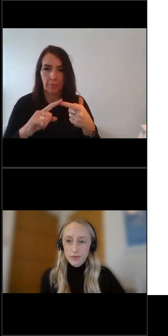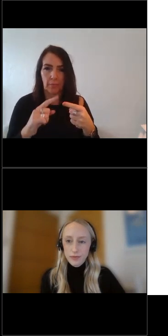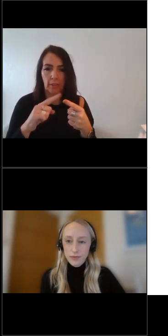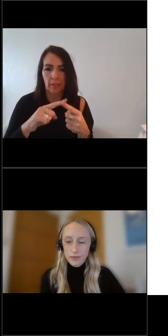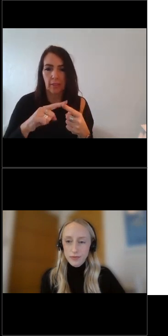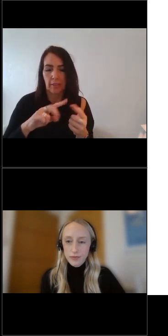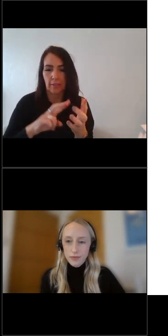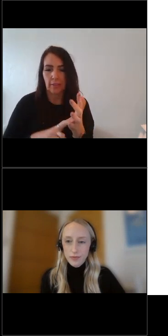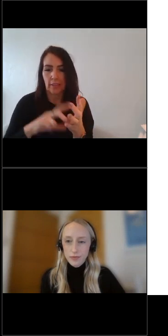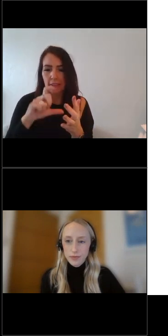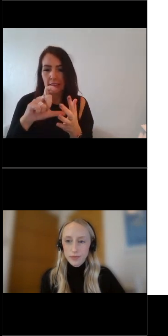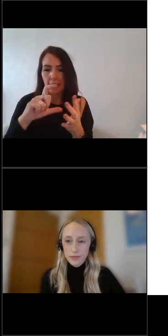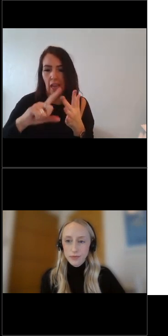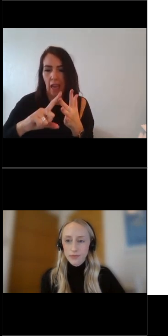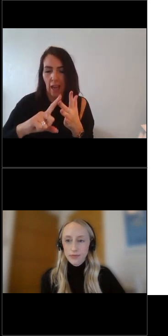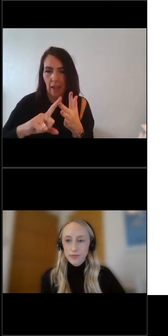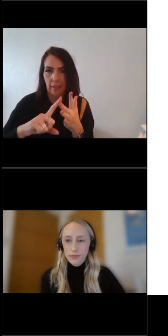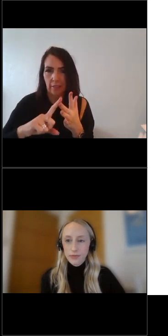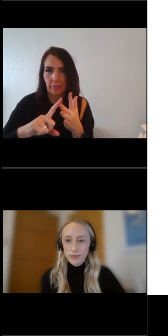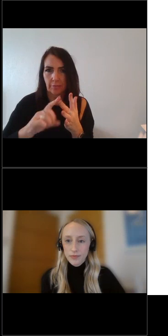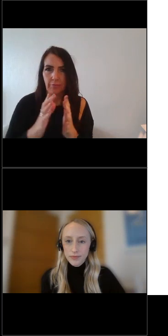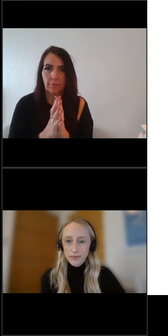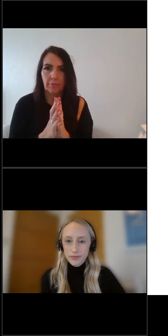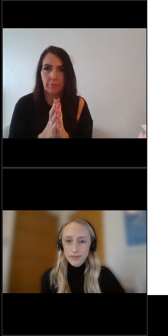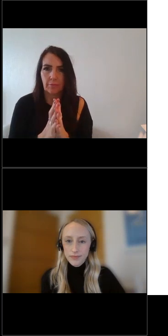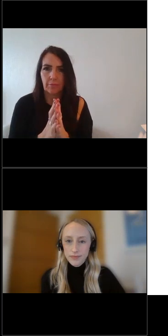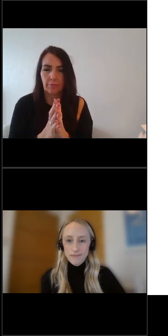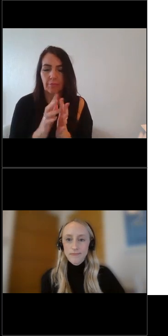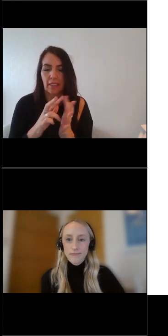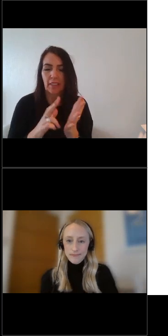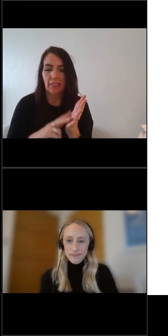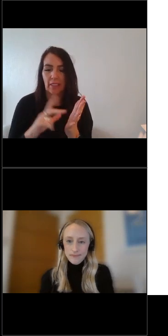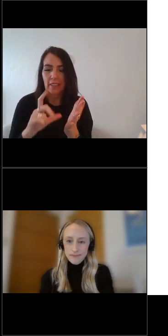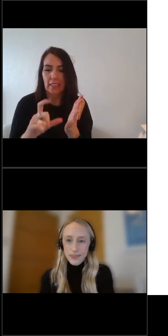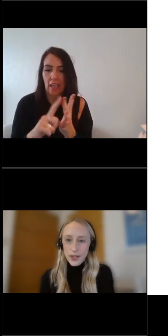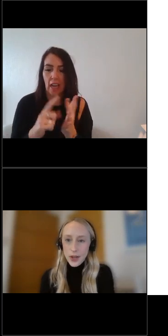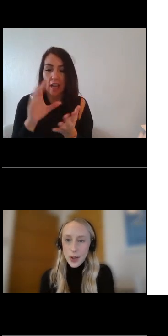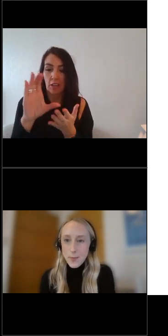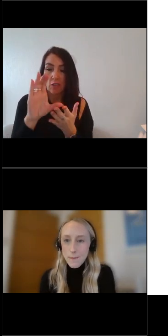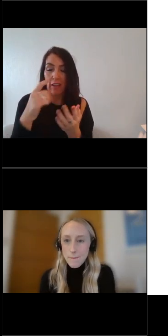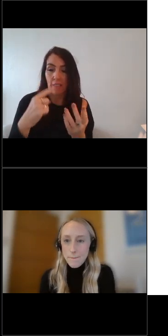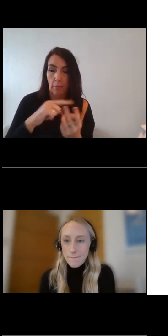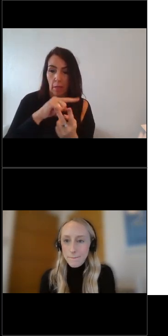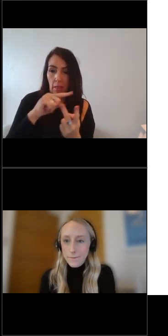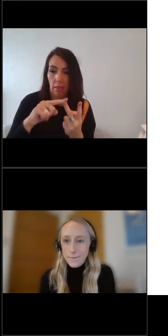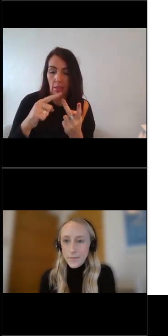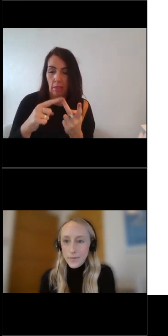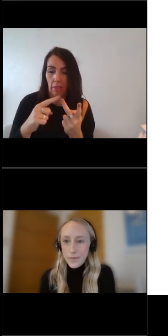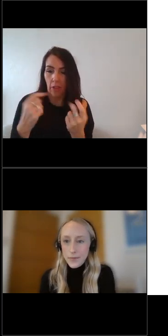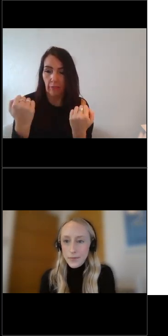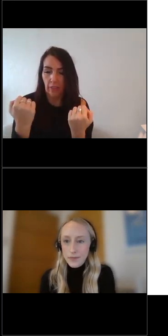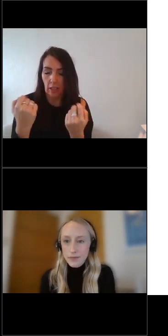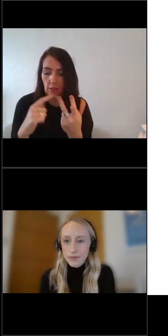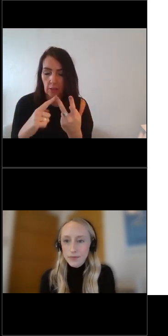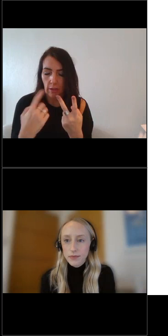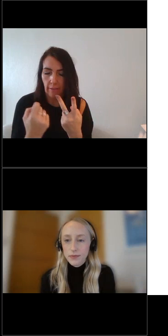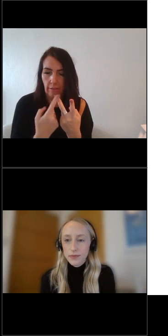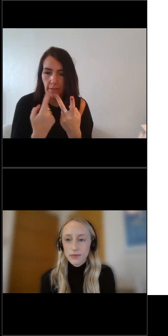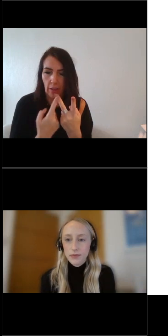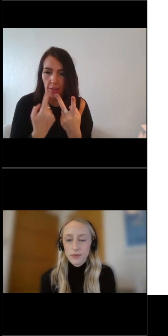EVCI, the electric vehicle charging infrastructure grants there. In terms of the vehicles, there is